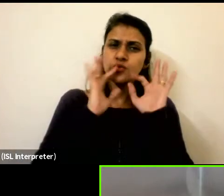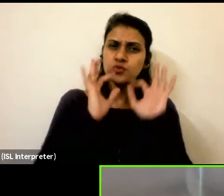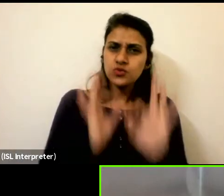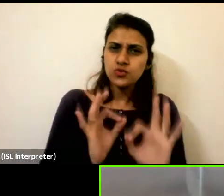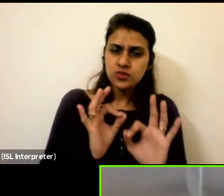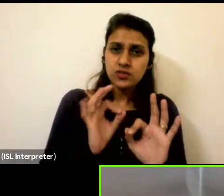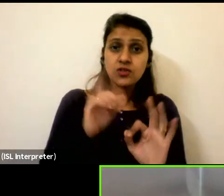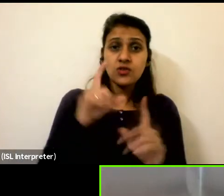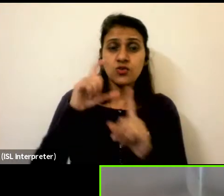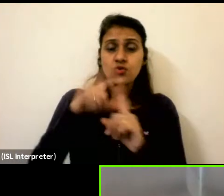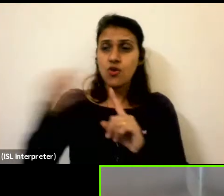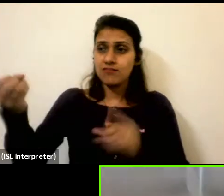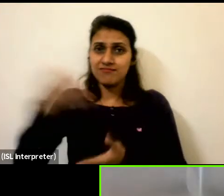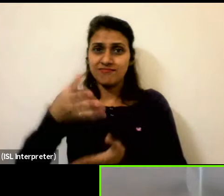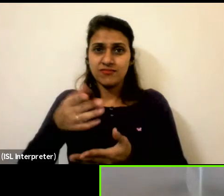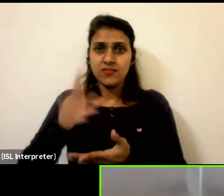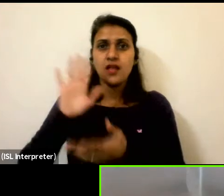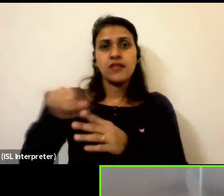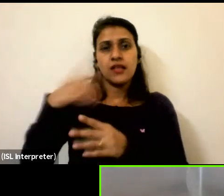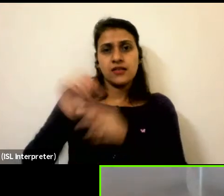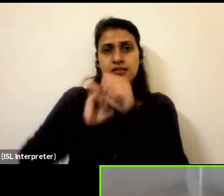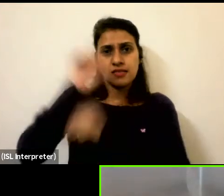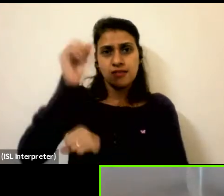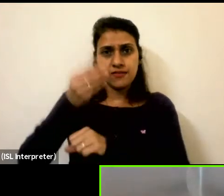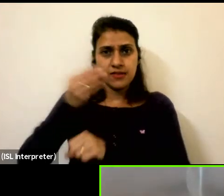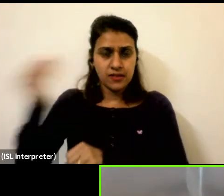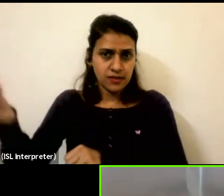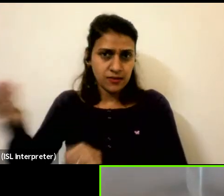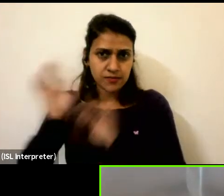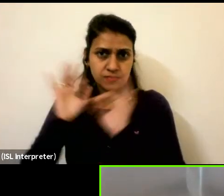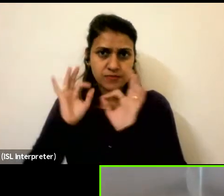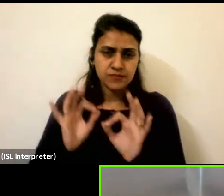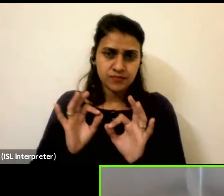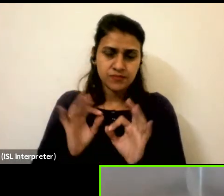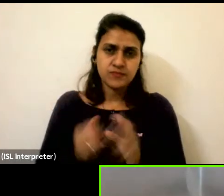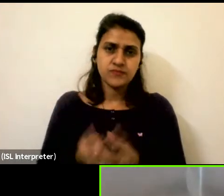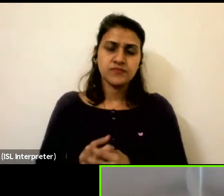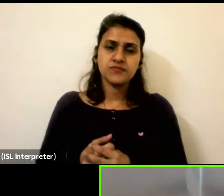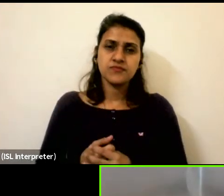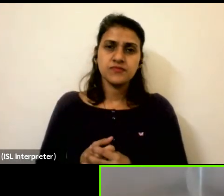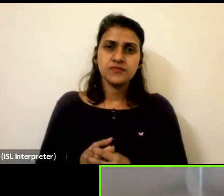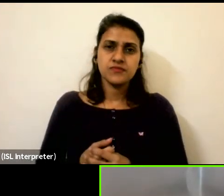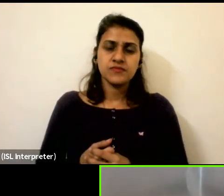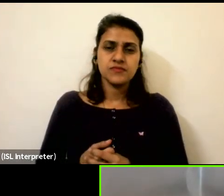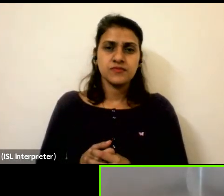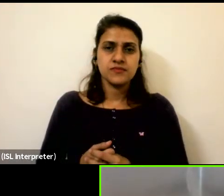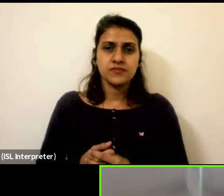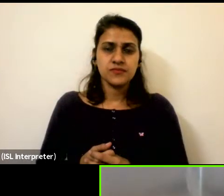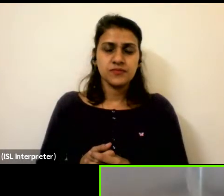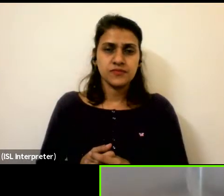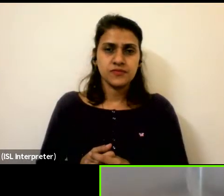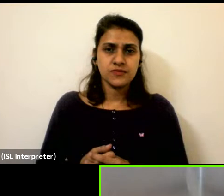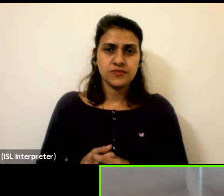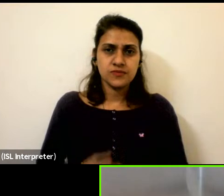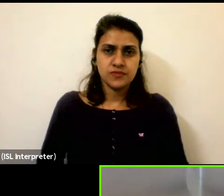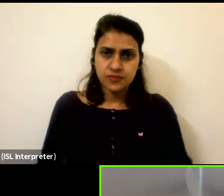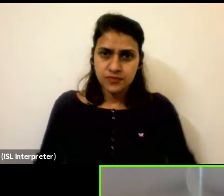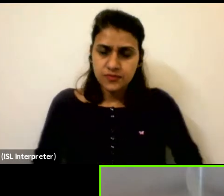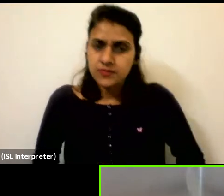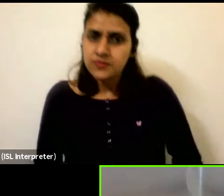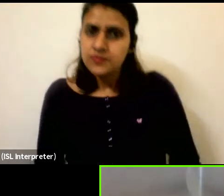the donors get the right certificates, get the right impact assessments. And what that has done,